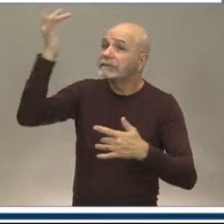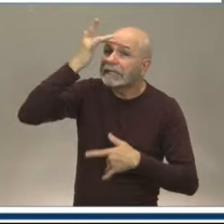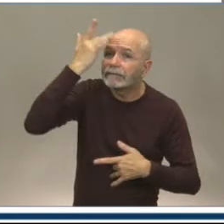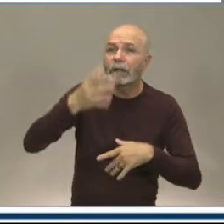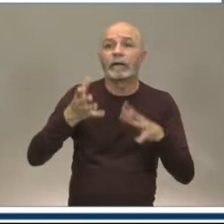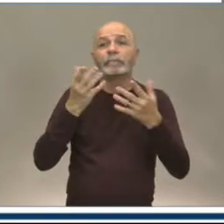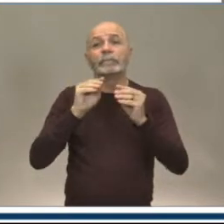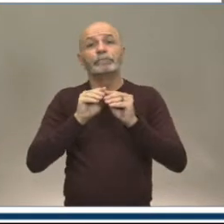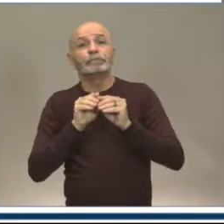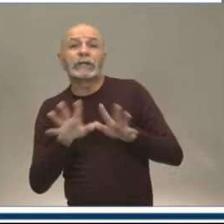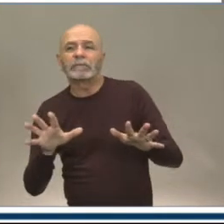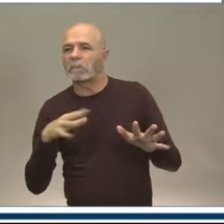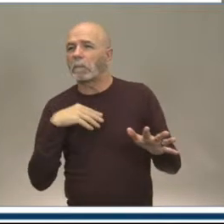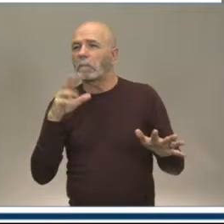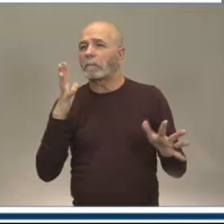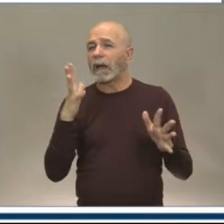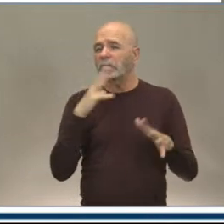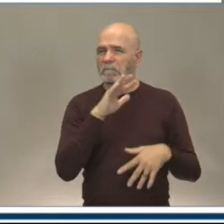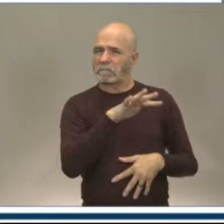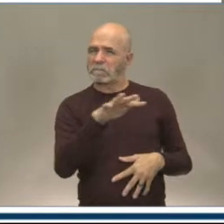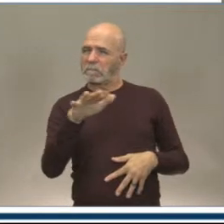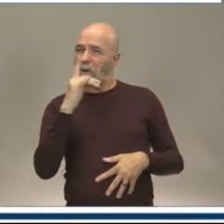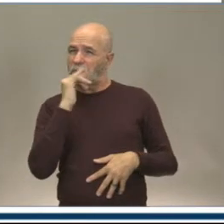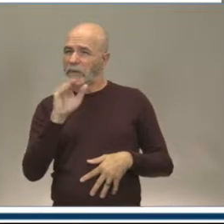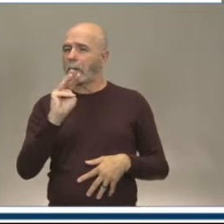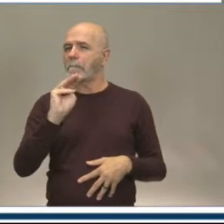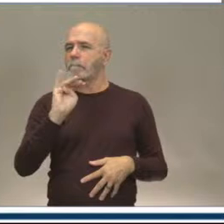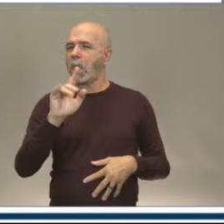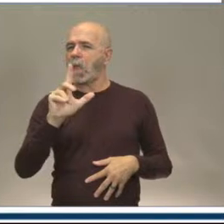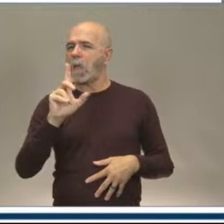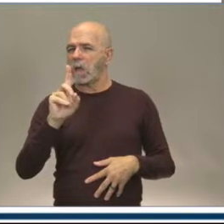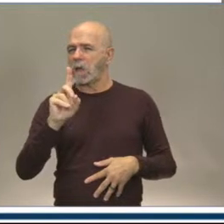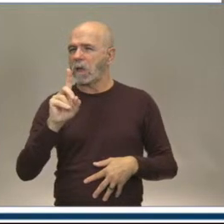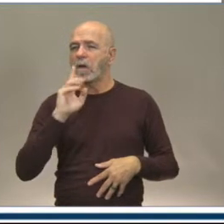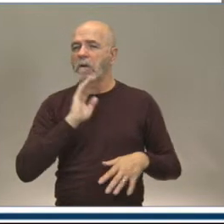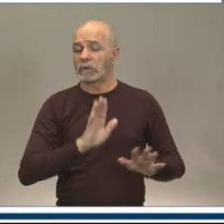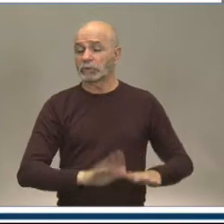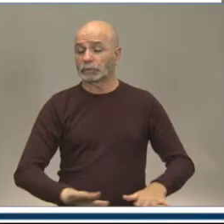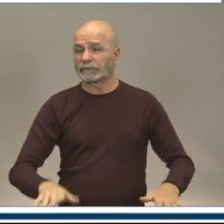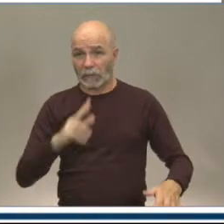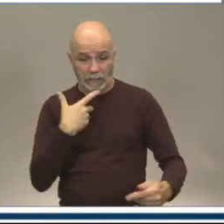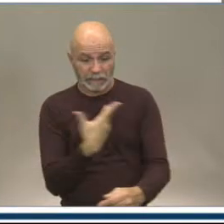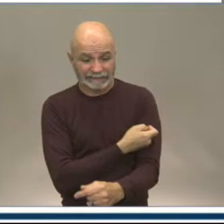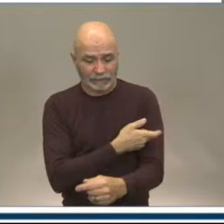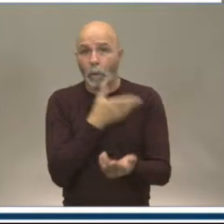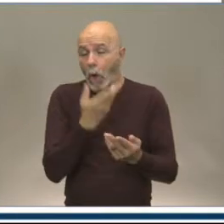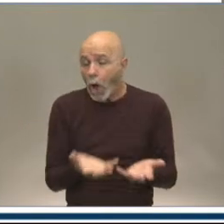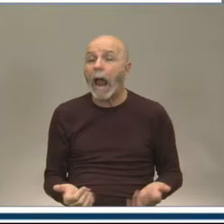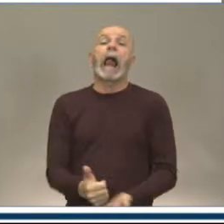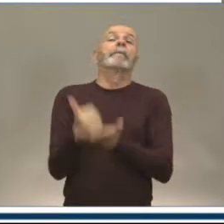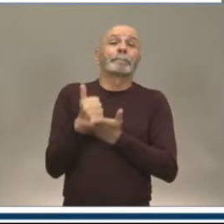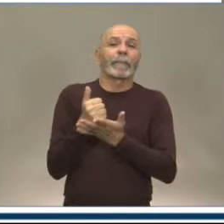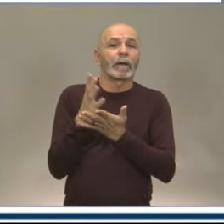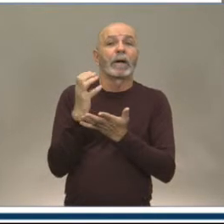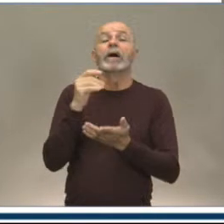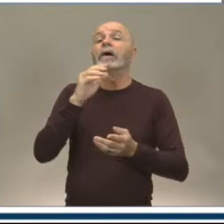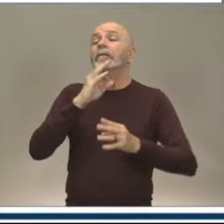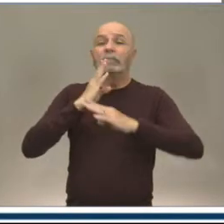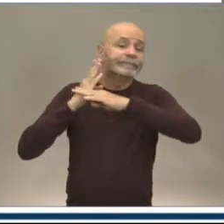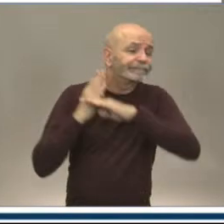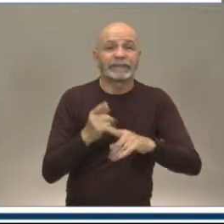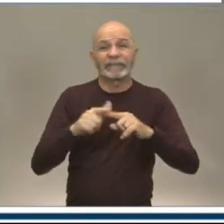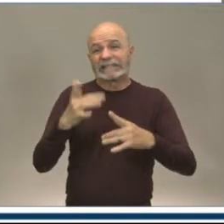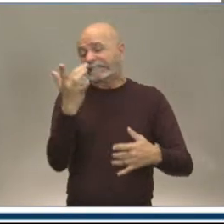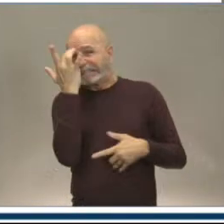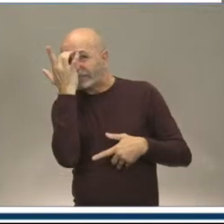children, and vaccines will reduce this risk even further. I know parents and guardians have many questions about the